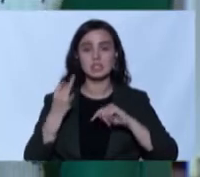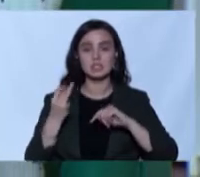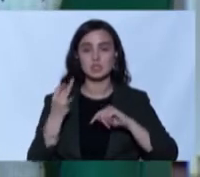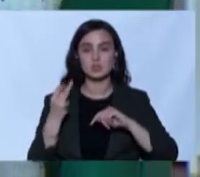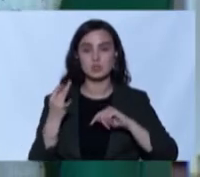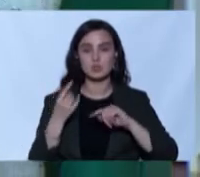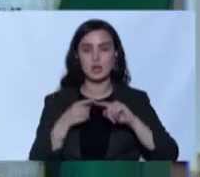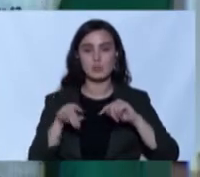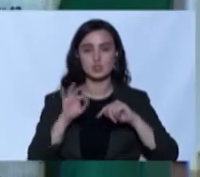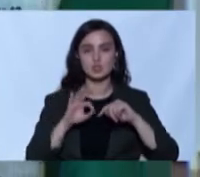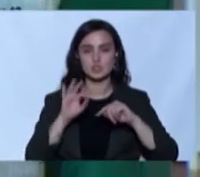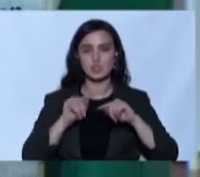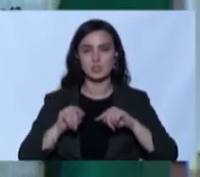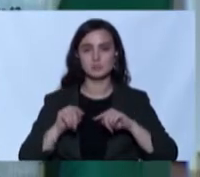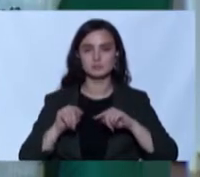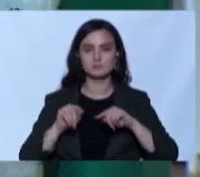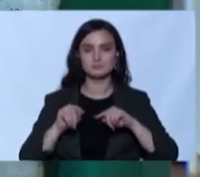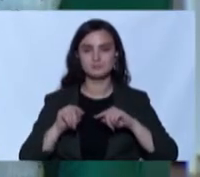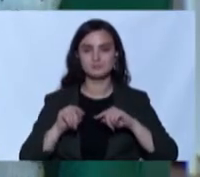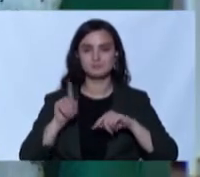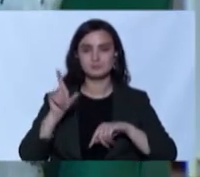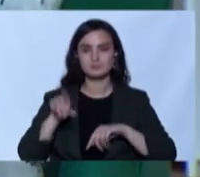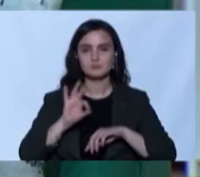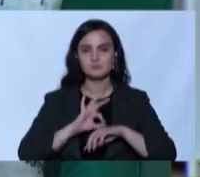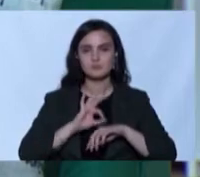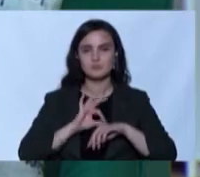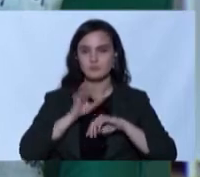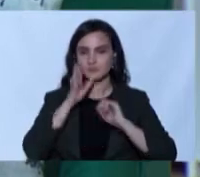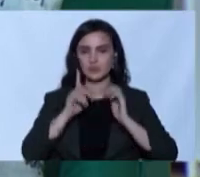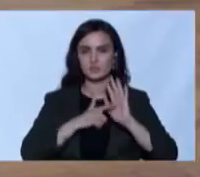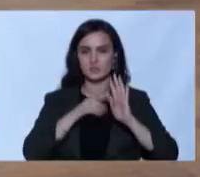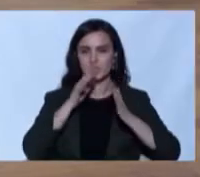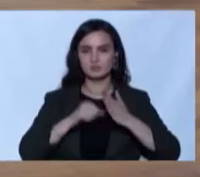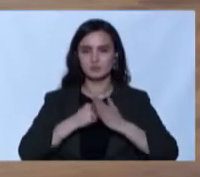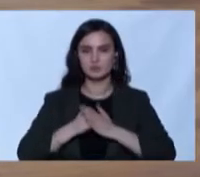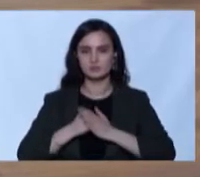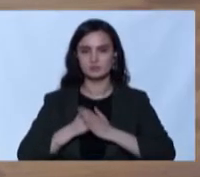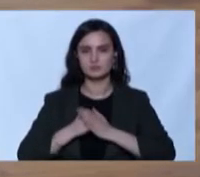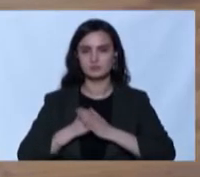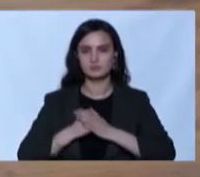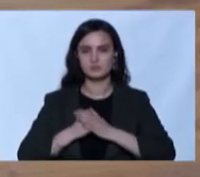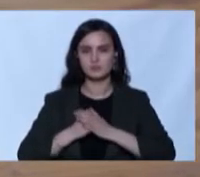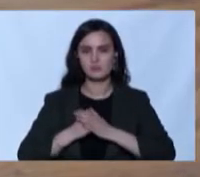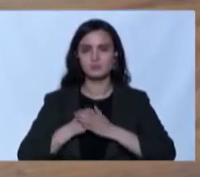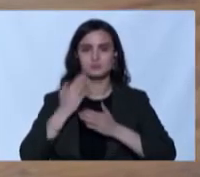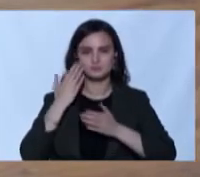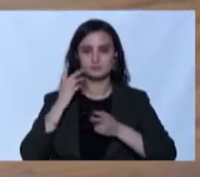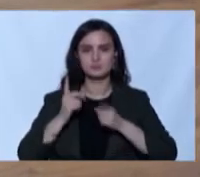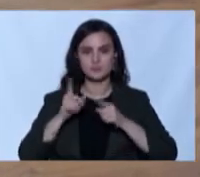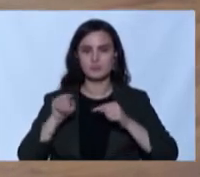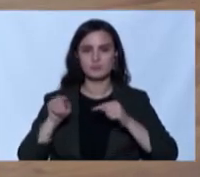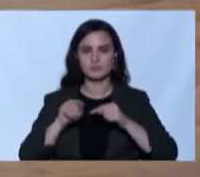thing about his illness up until the age of 7, it really contributed to